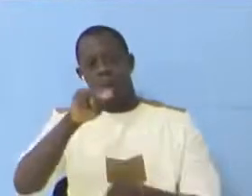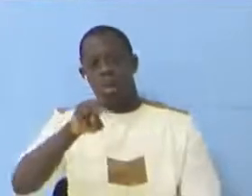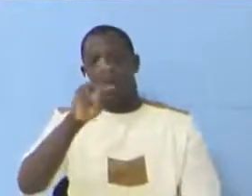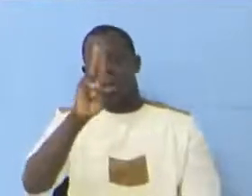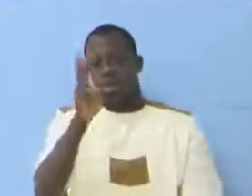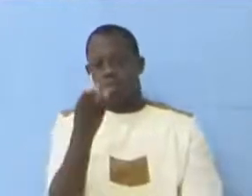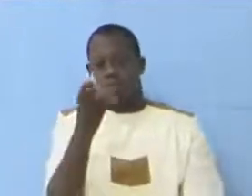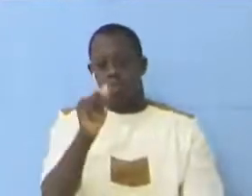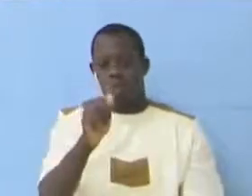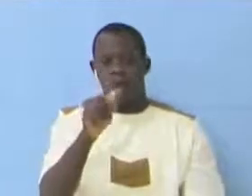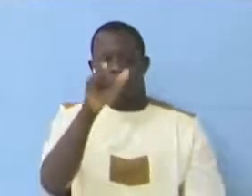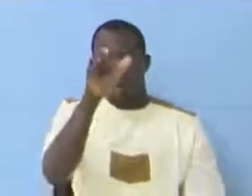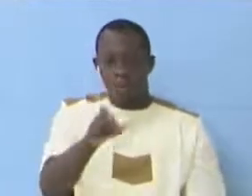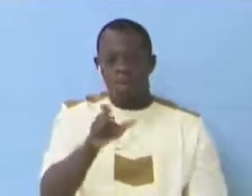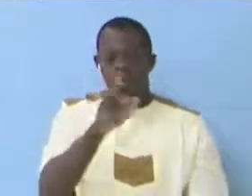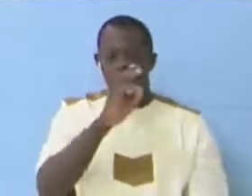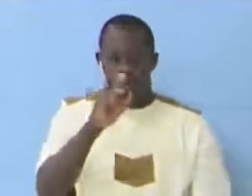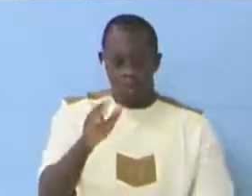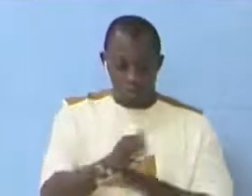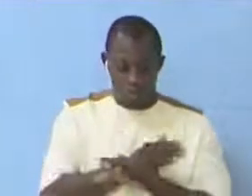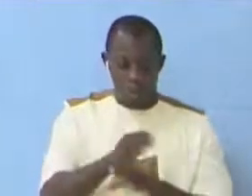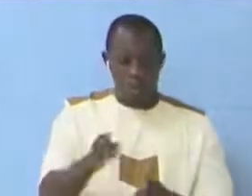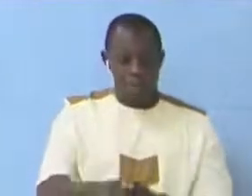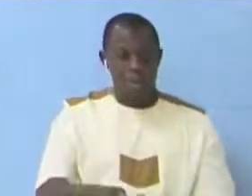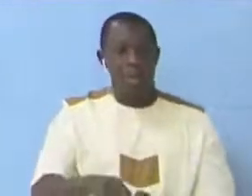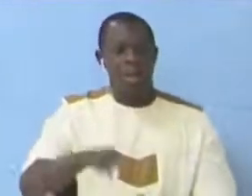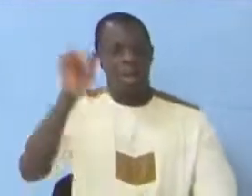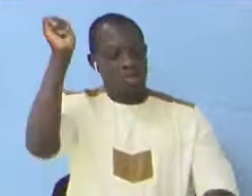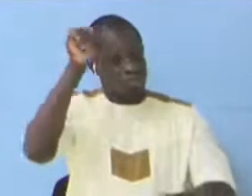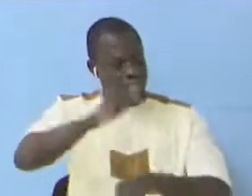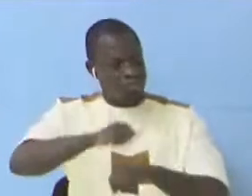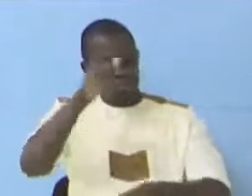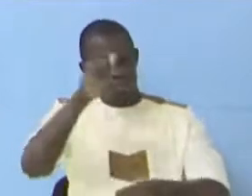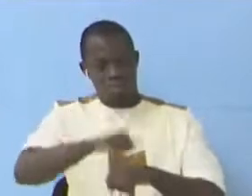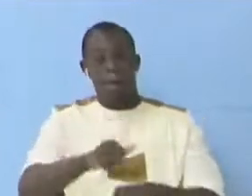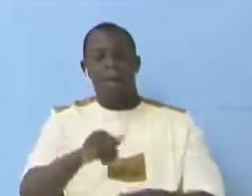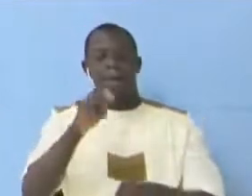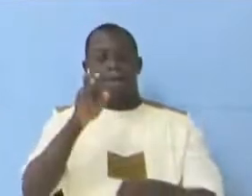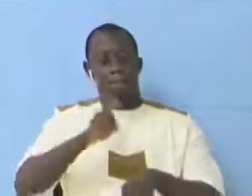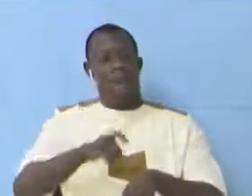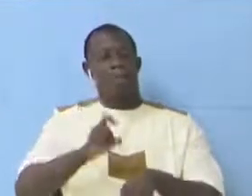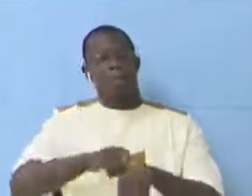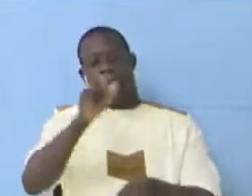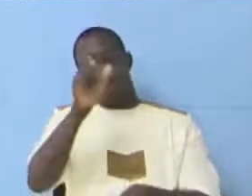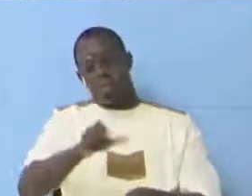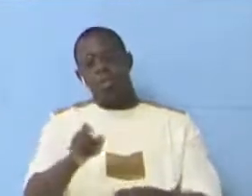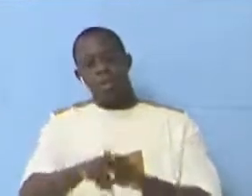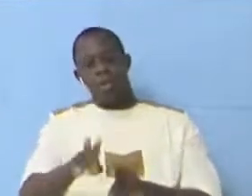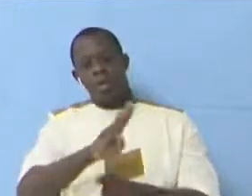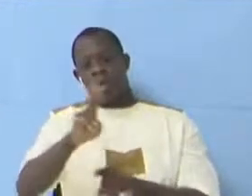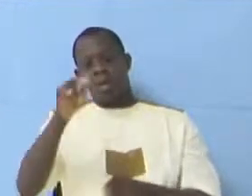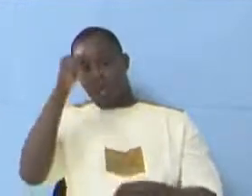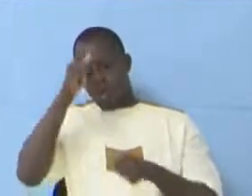because the one who was hitting was black. He definitely resembles Bai. I cannot say for certain that it was him. I